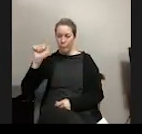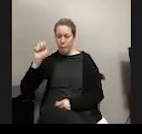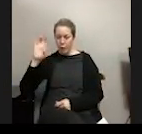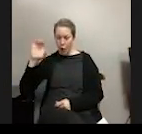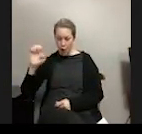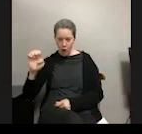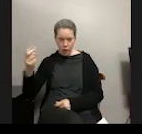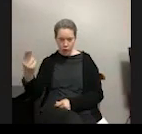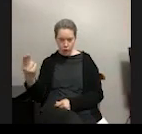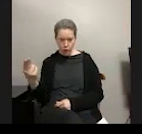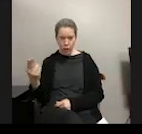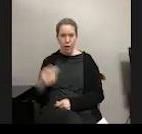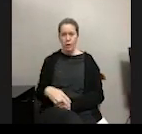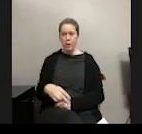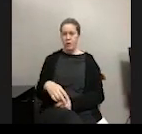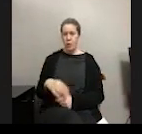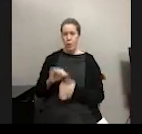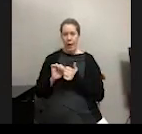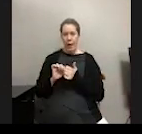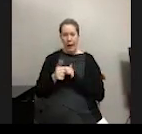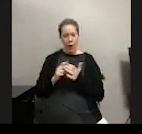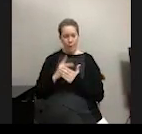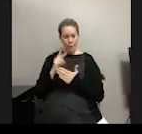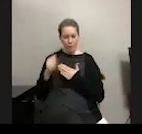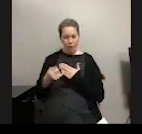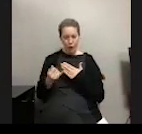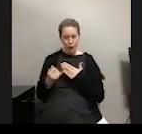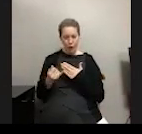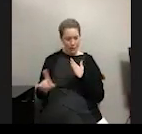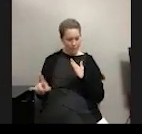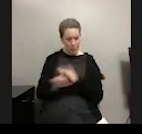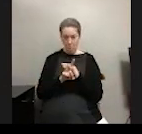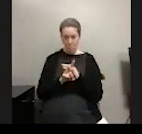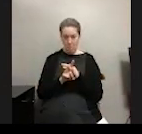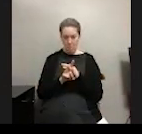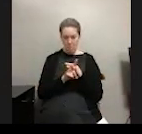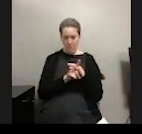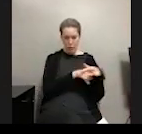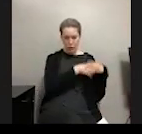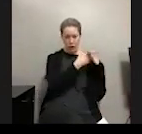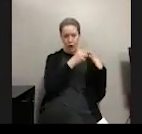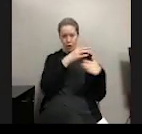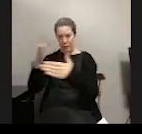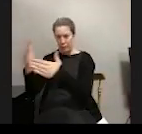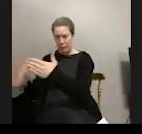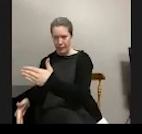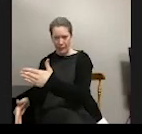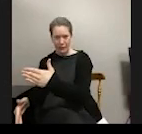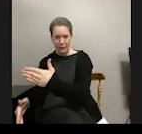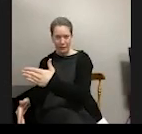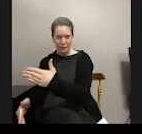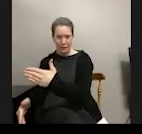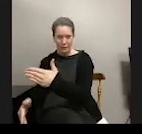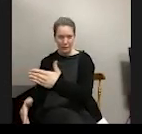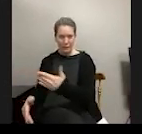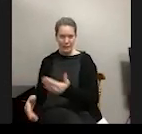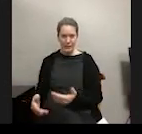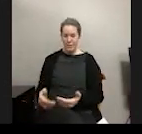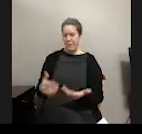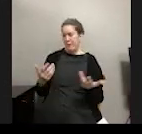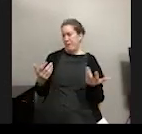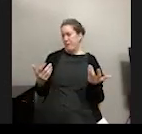could probably attest to this as well. It's such an interesting process of a year or, you know, 18 months of working with artists and back and forth.